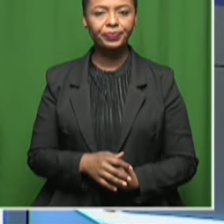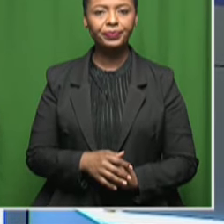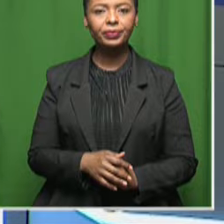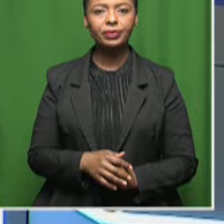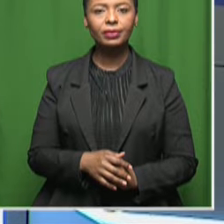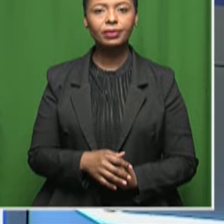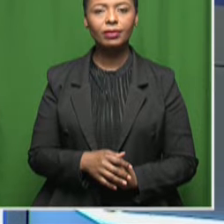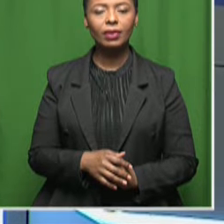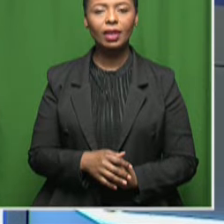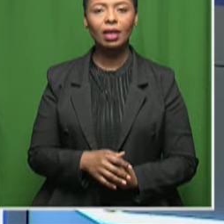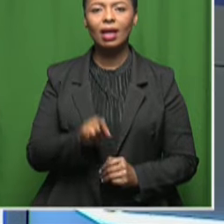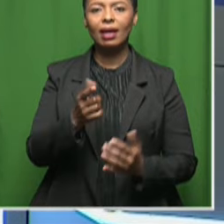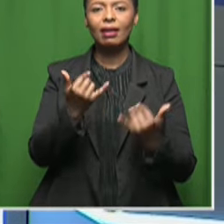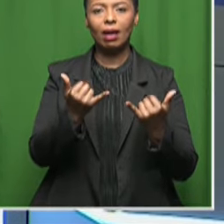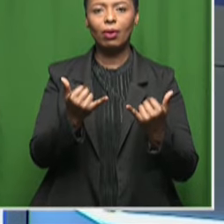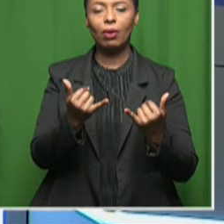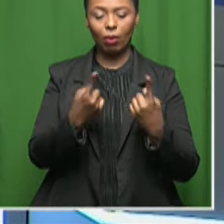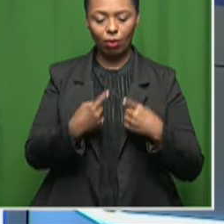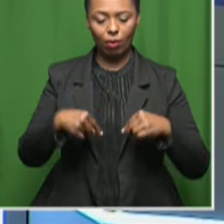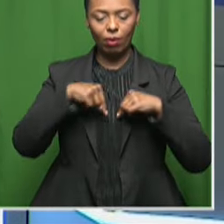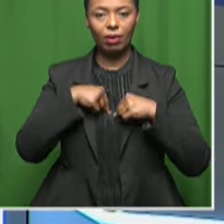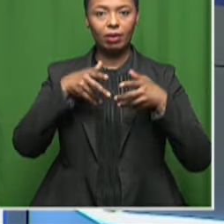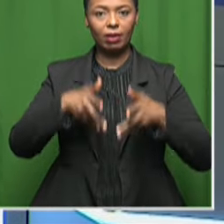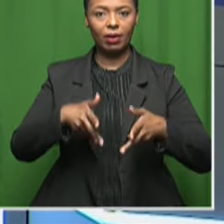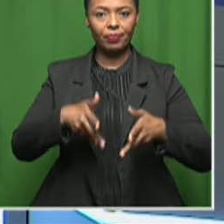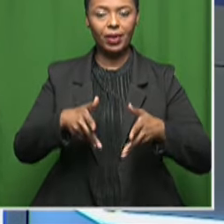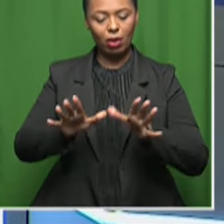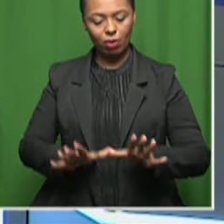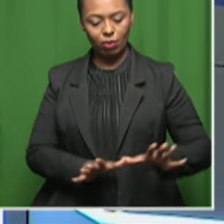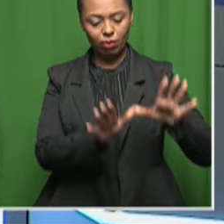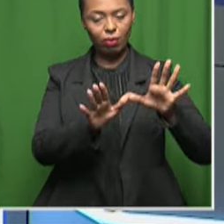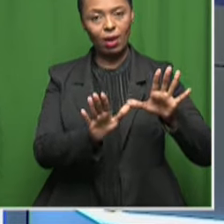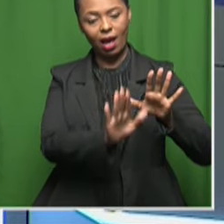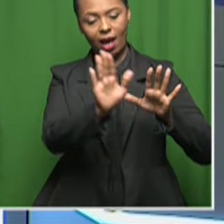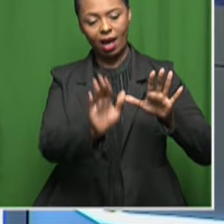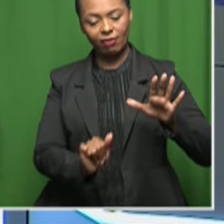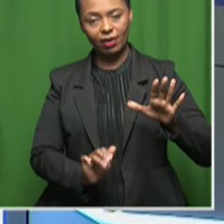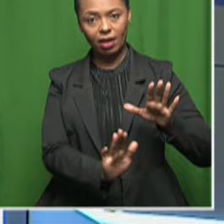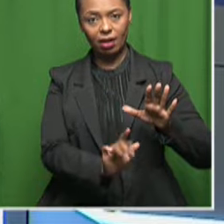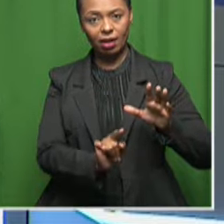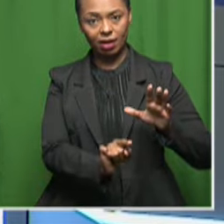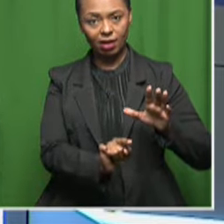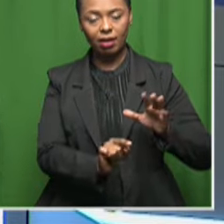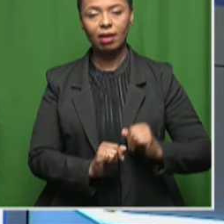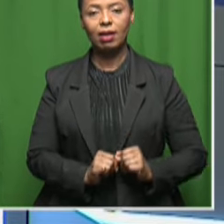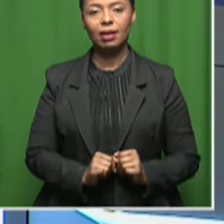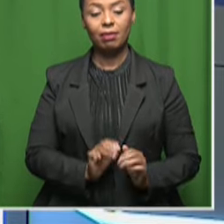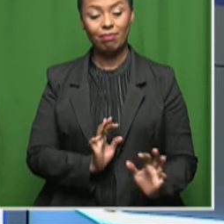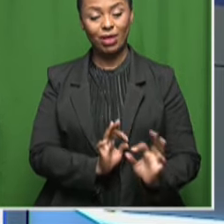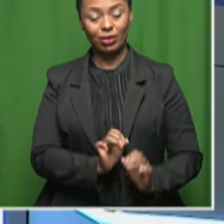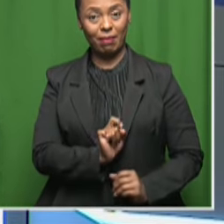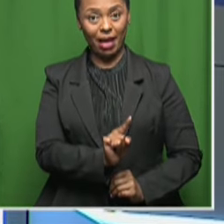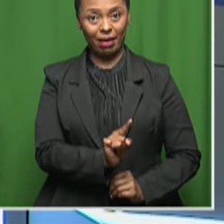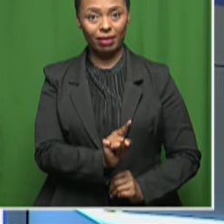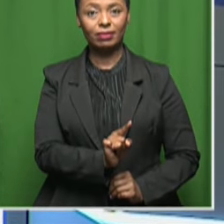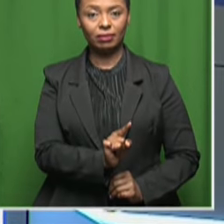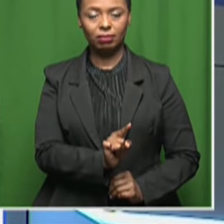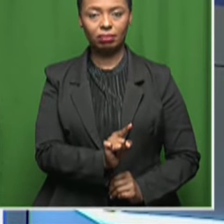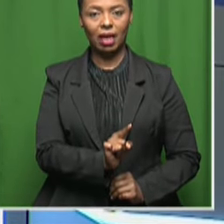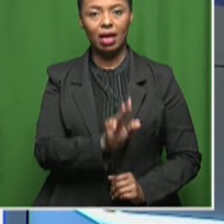course, for us on the continent, Africa in particular,